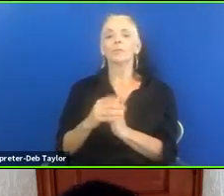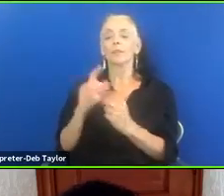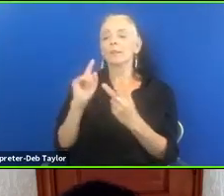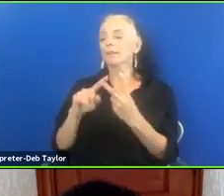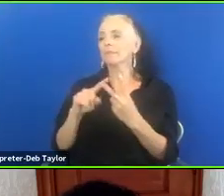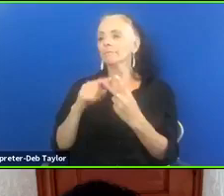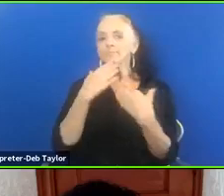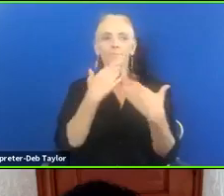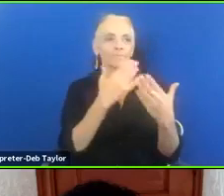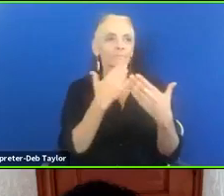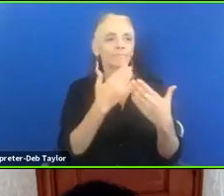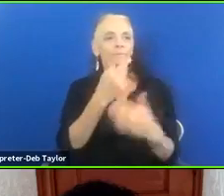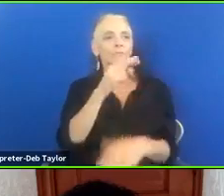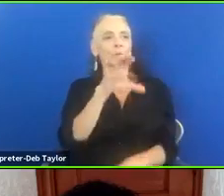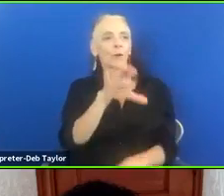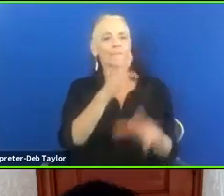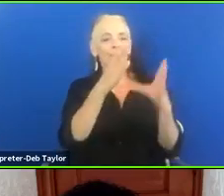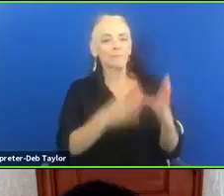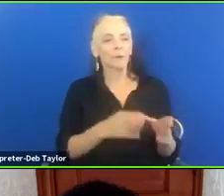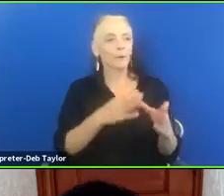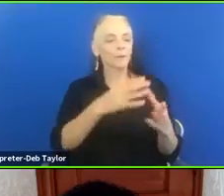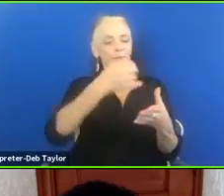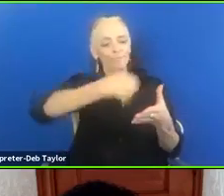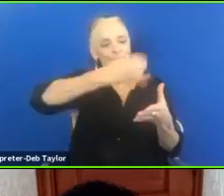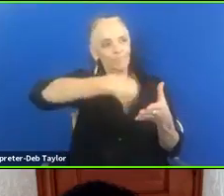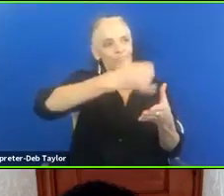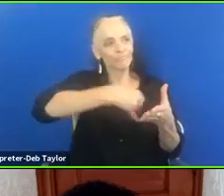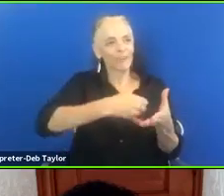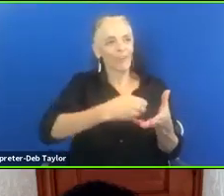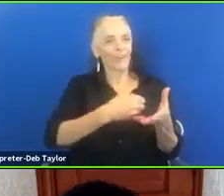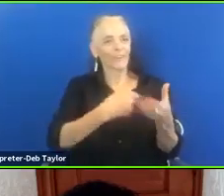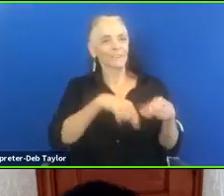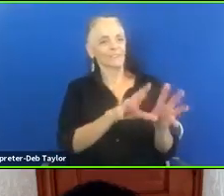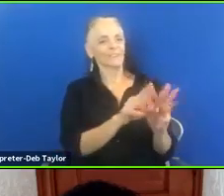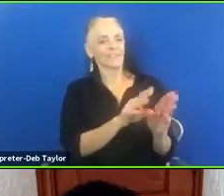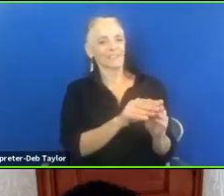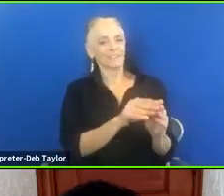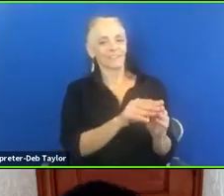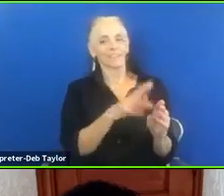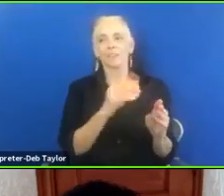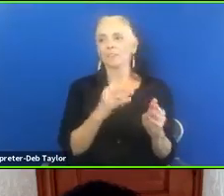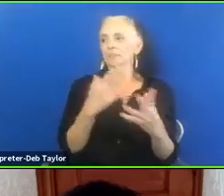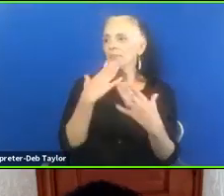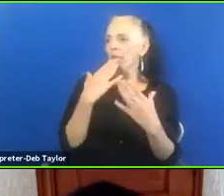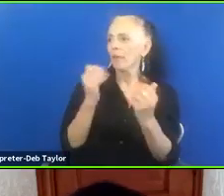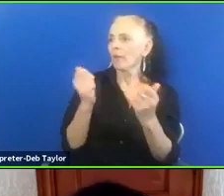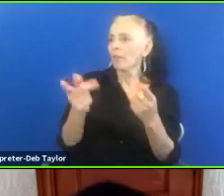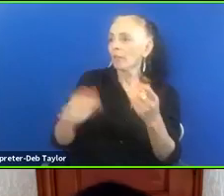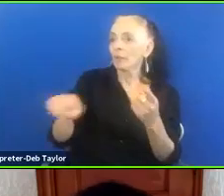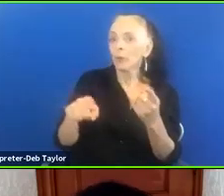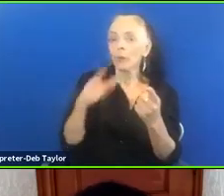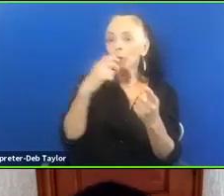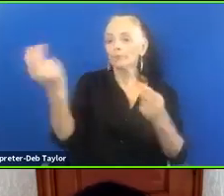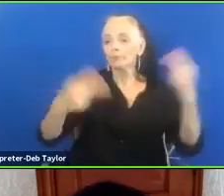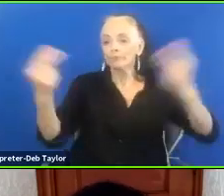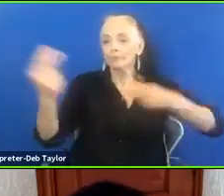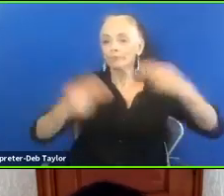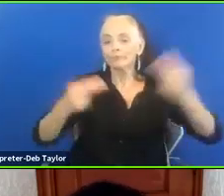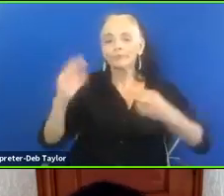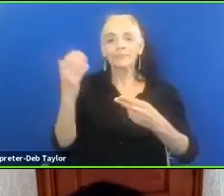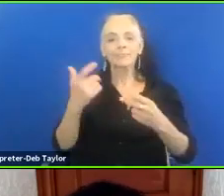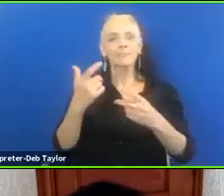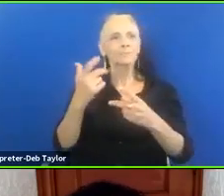graphic person who's also drawing this session. And to all of you who are tuning in, I'm seeing we have folks from